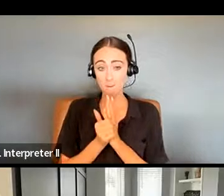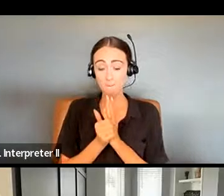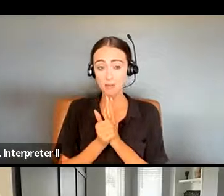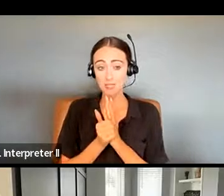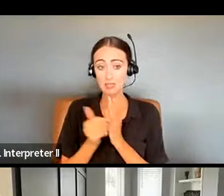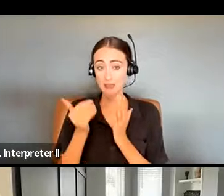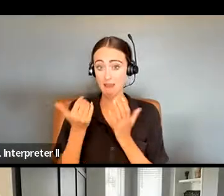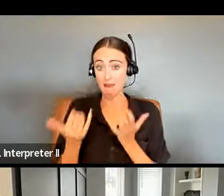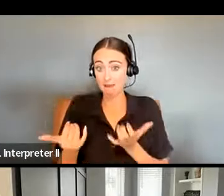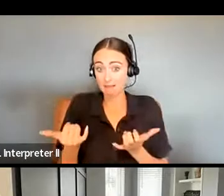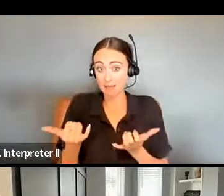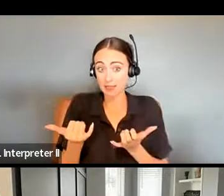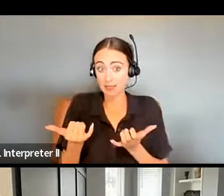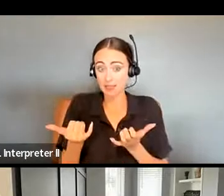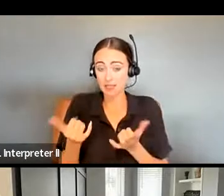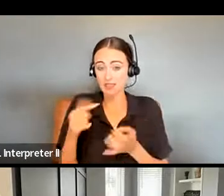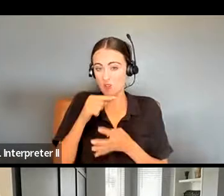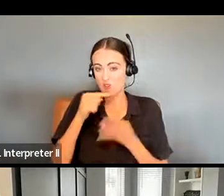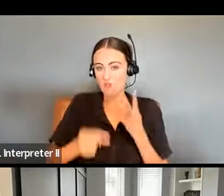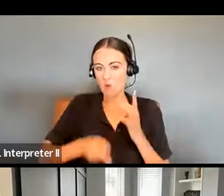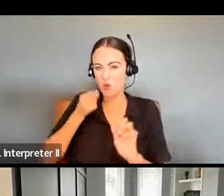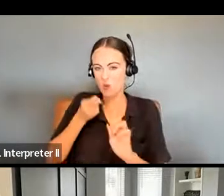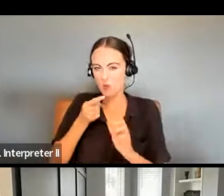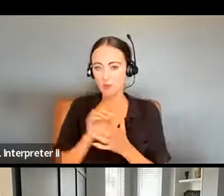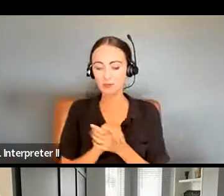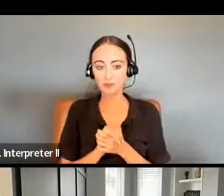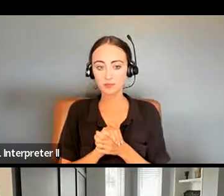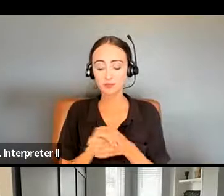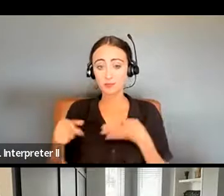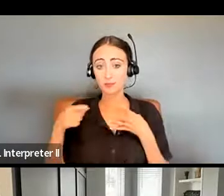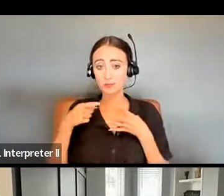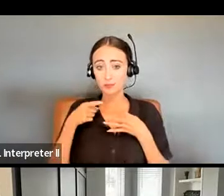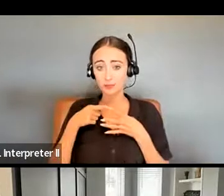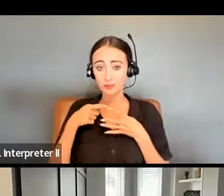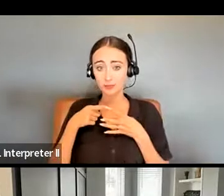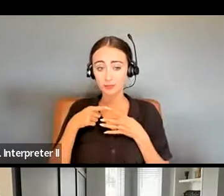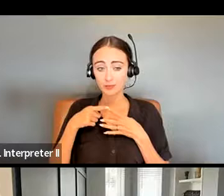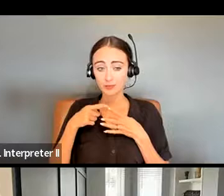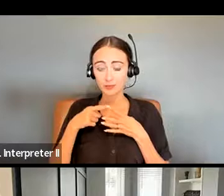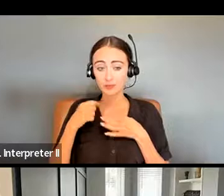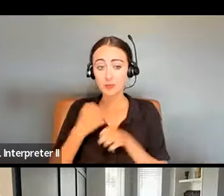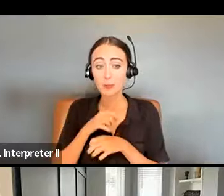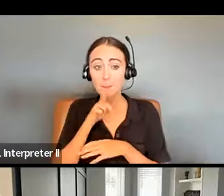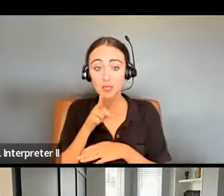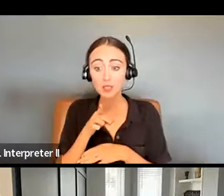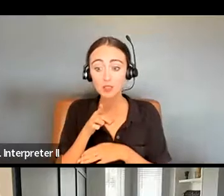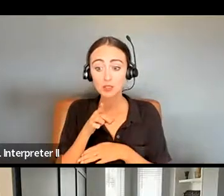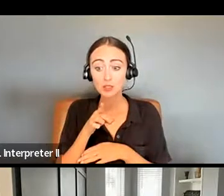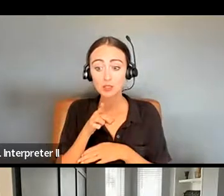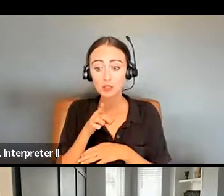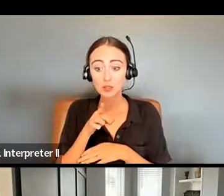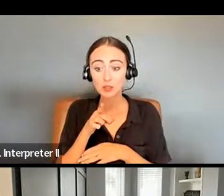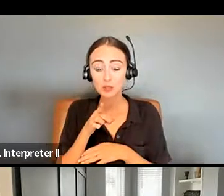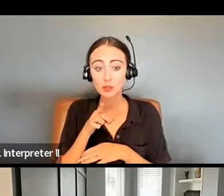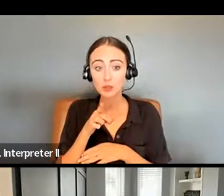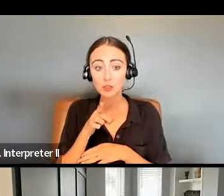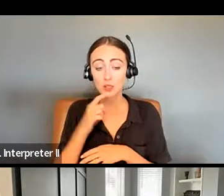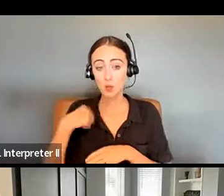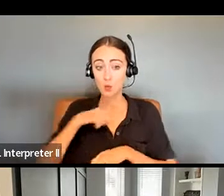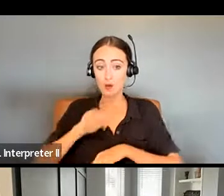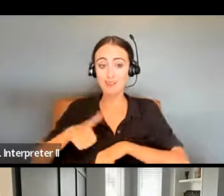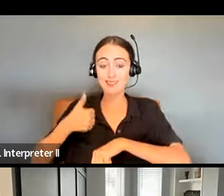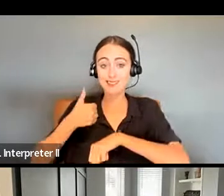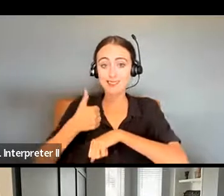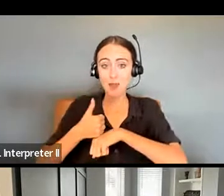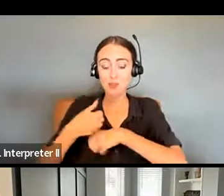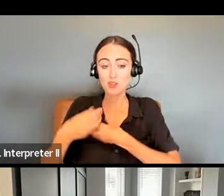I have today seek to do 4 things. The first is to ensure that while we're establishing the Office of